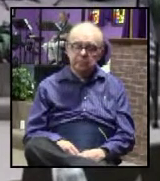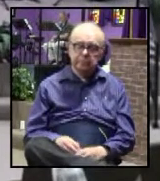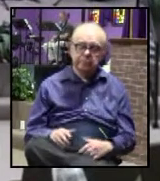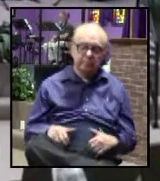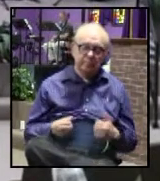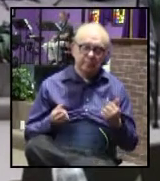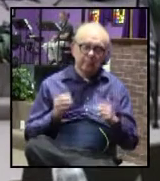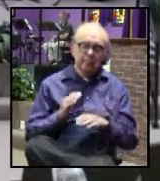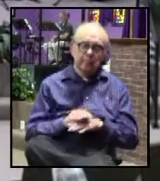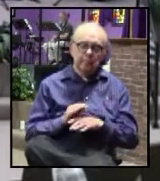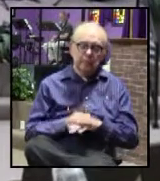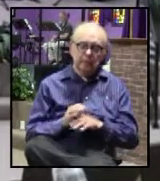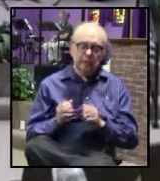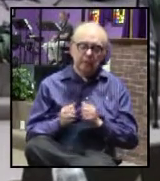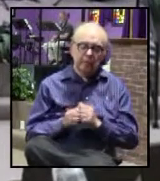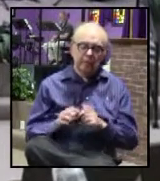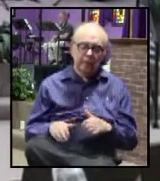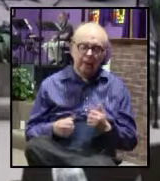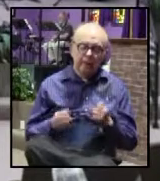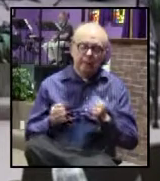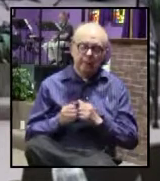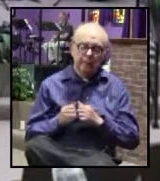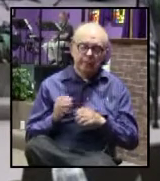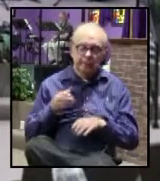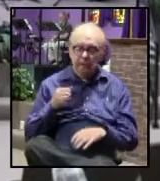Life on mission is a life with God.